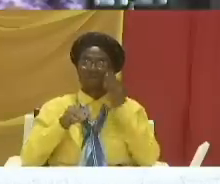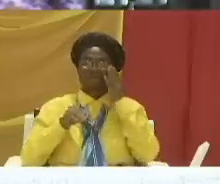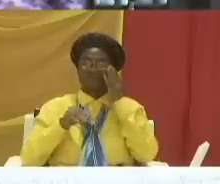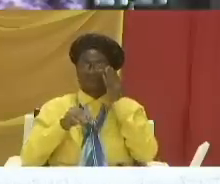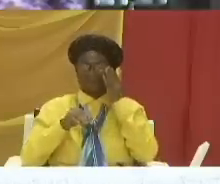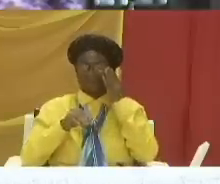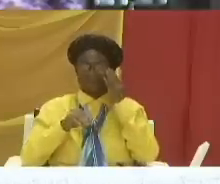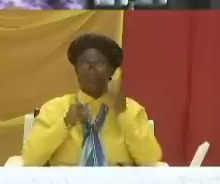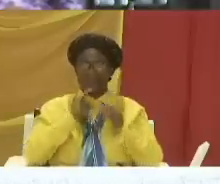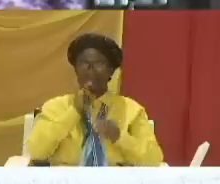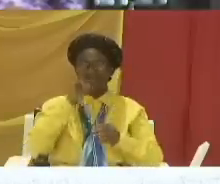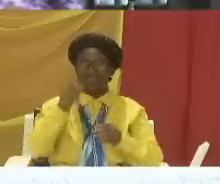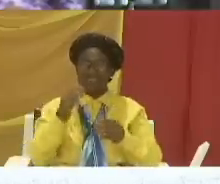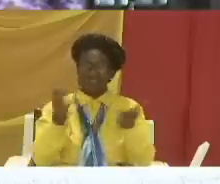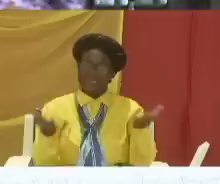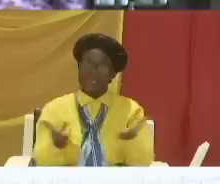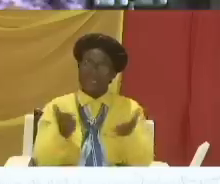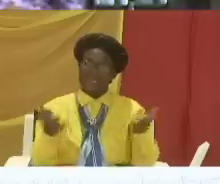is here tonight,